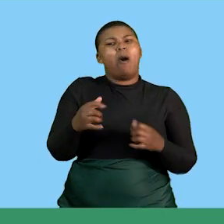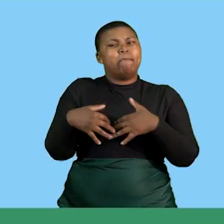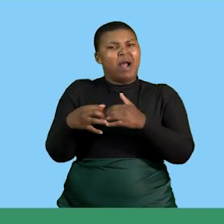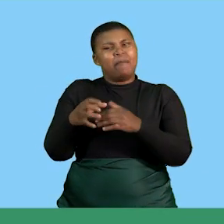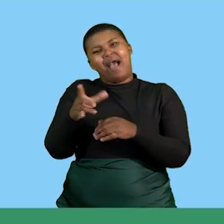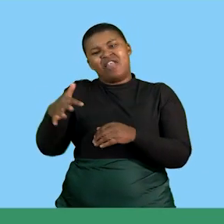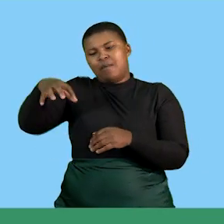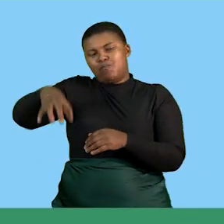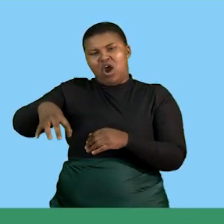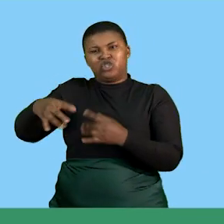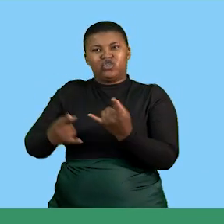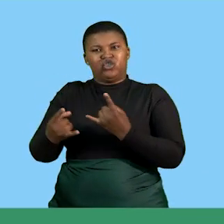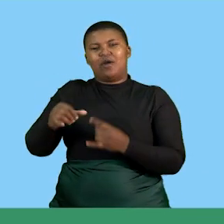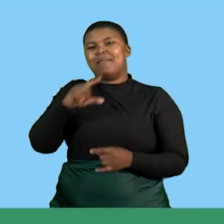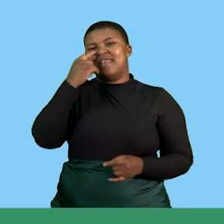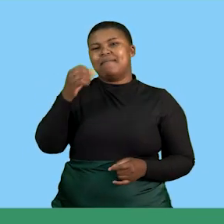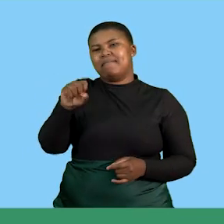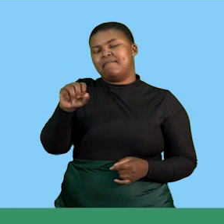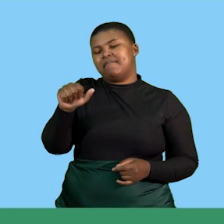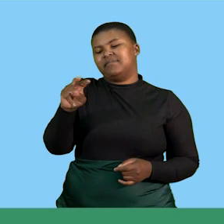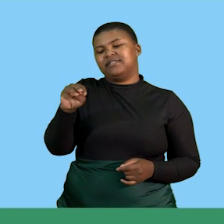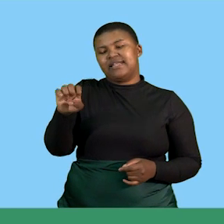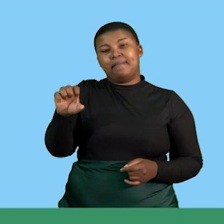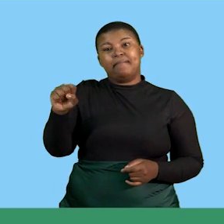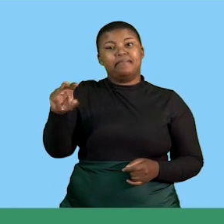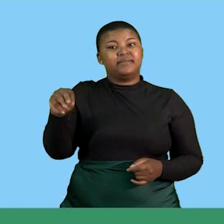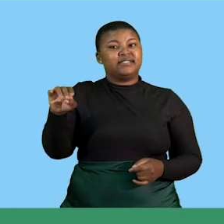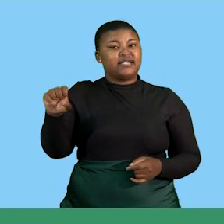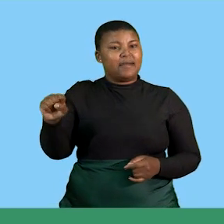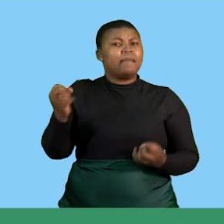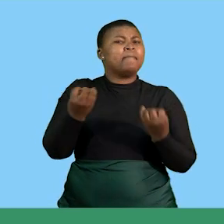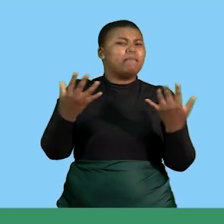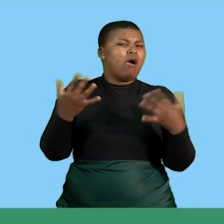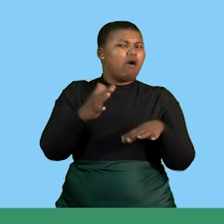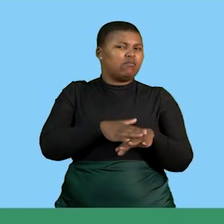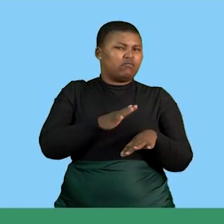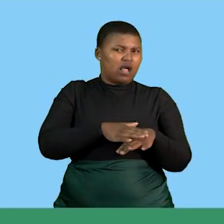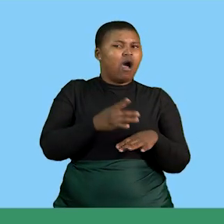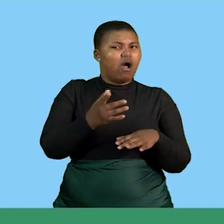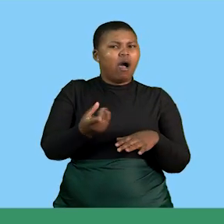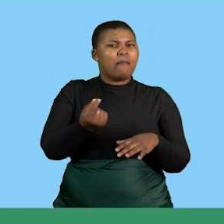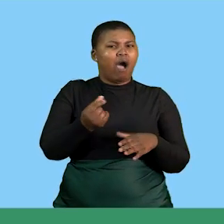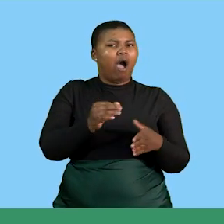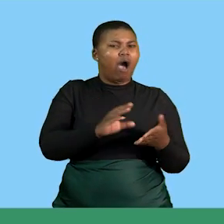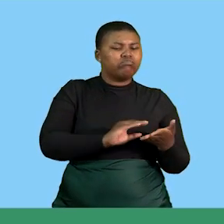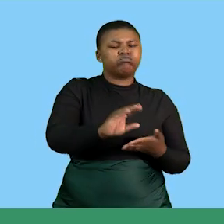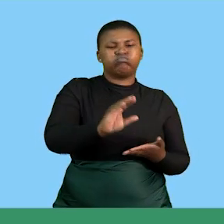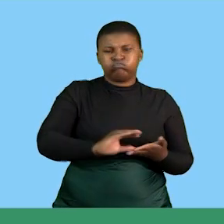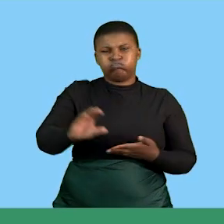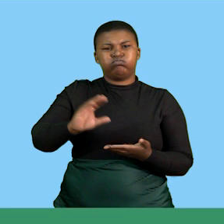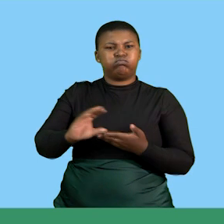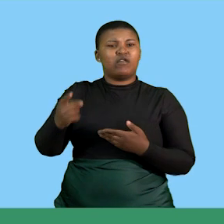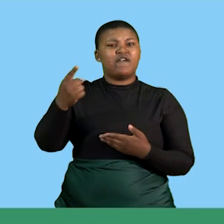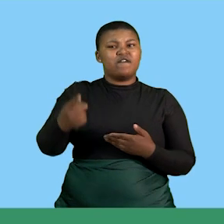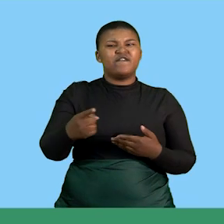area. She regularly donates money to the local community-based organization, Sunshine Daycare.